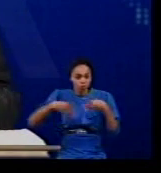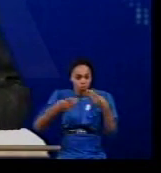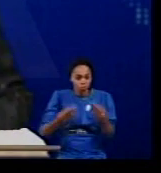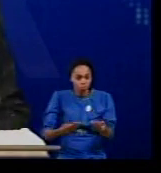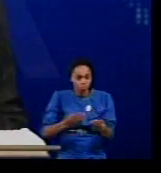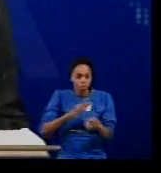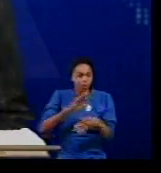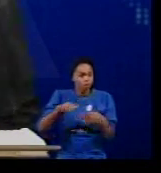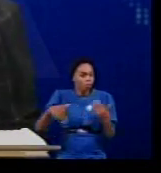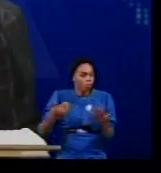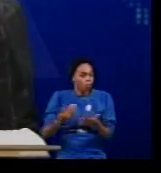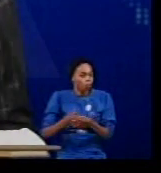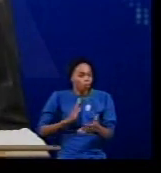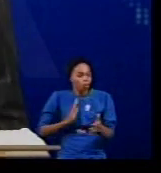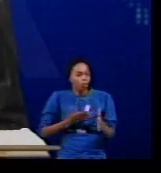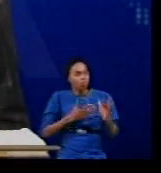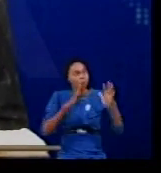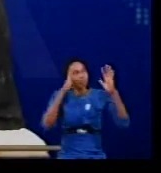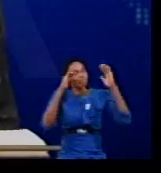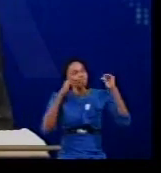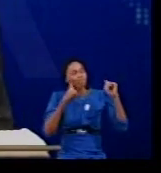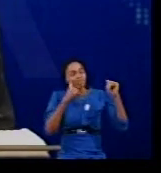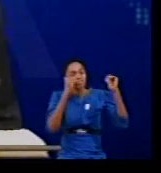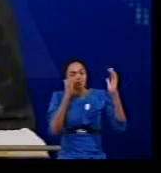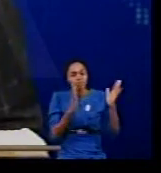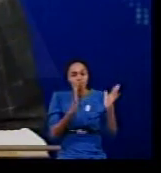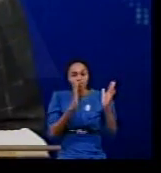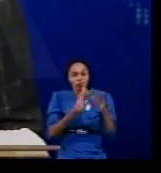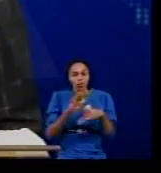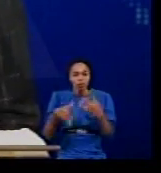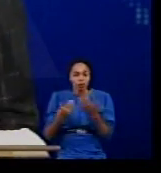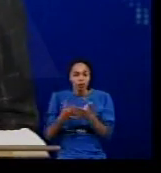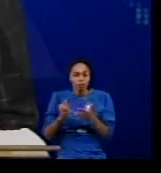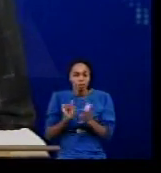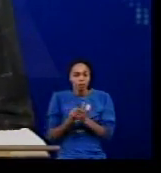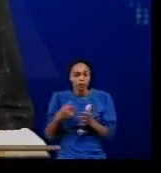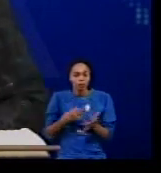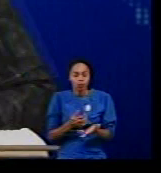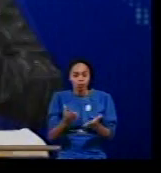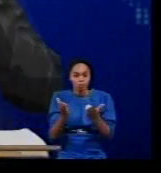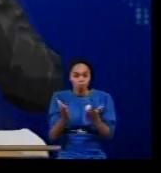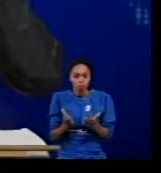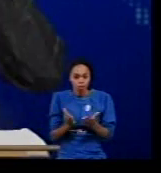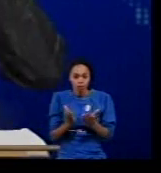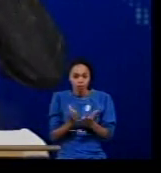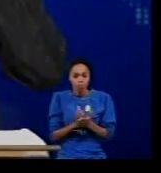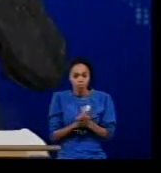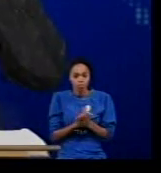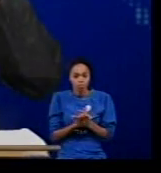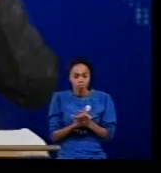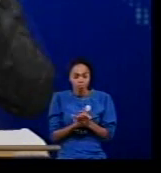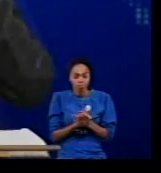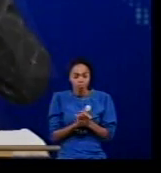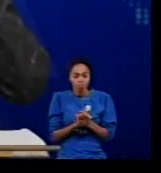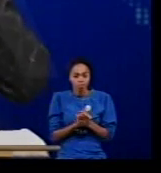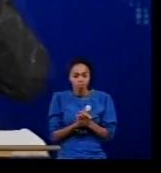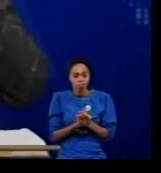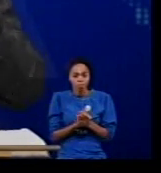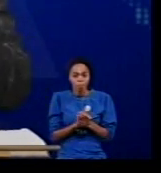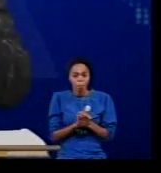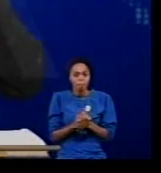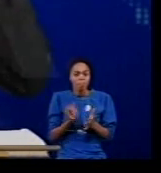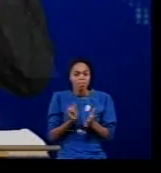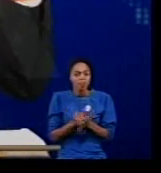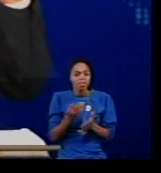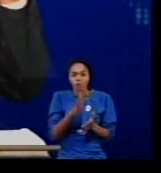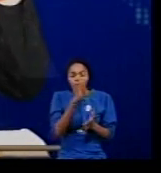will multiply in every life in Jesus' name. We thank you because we know you have answered. In Jesus' name we